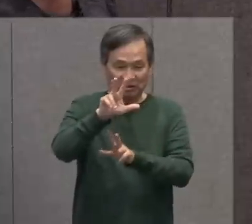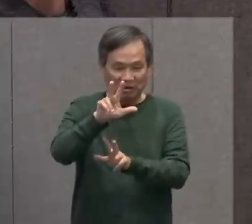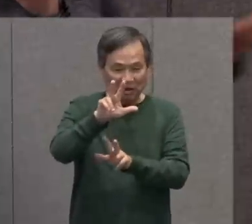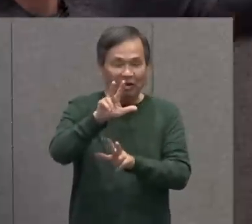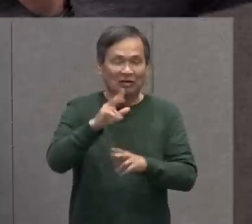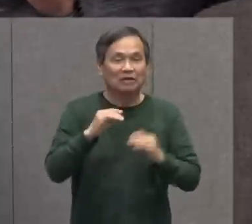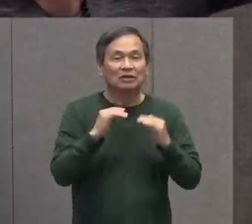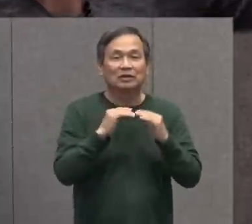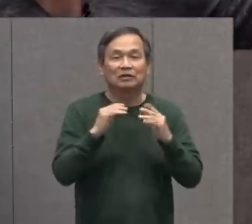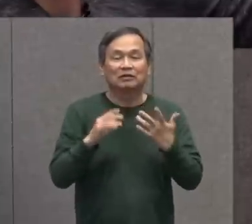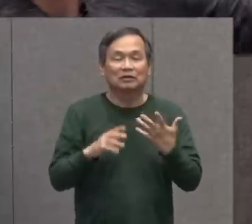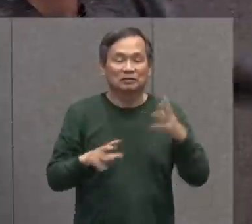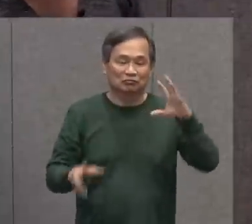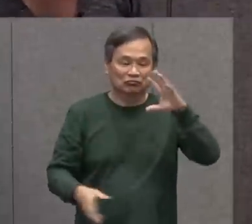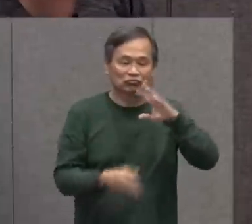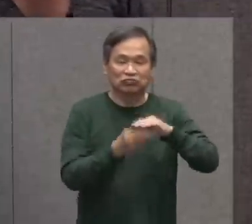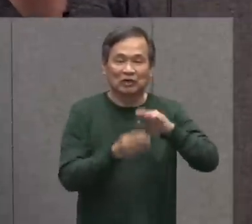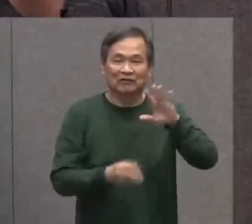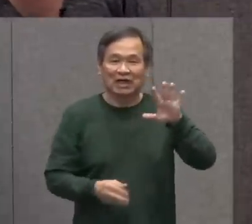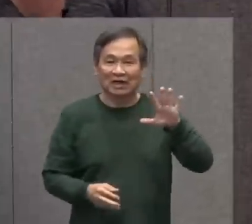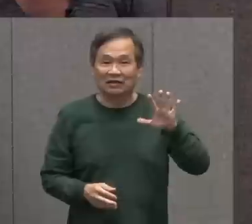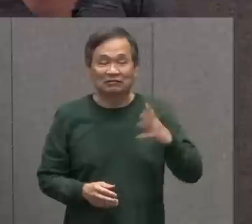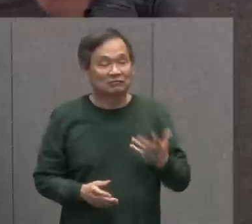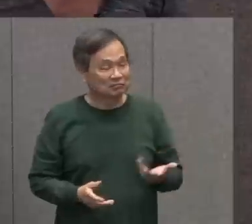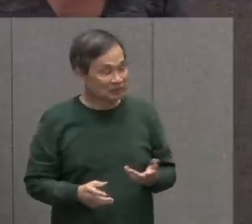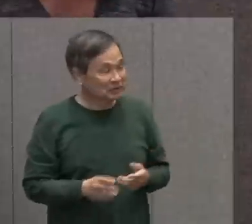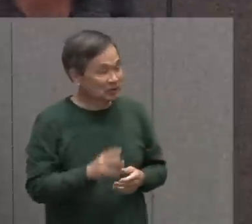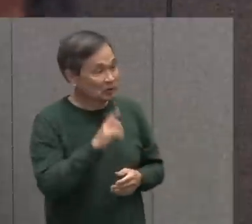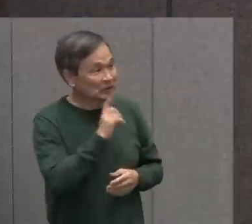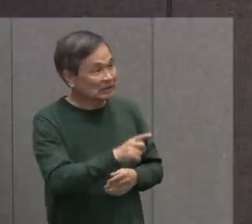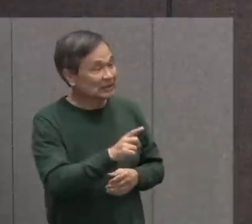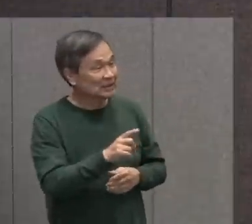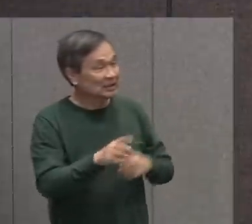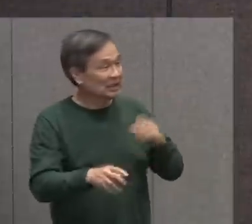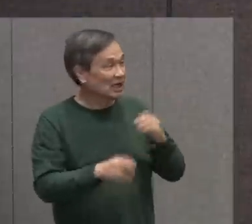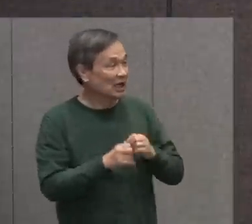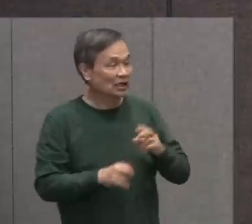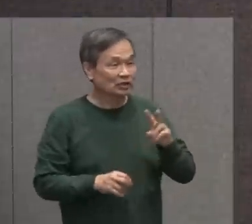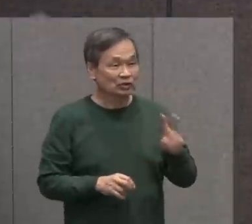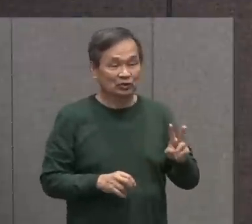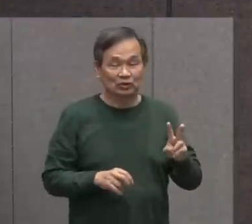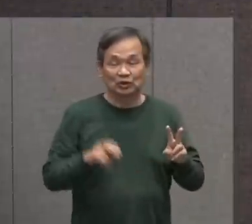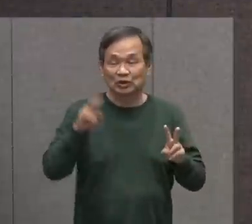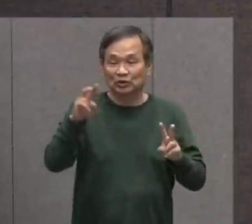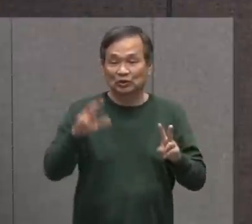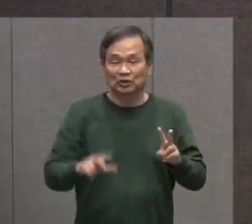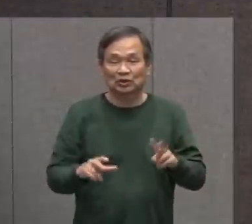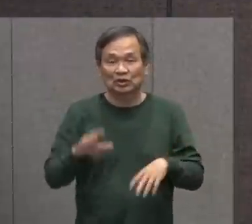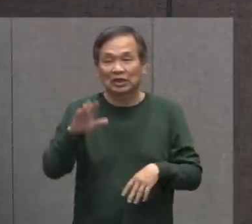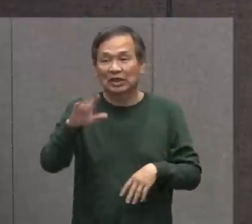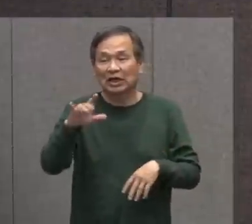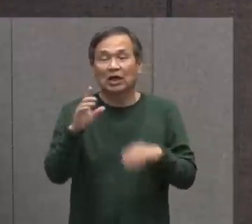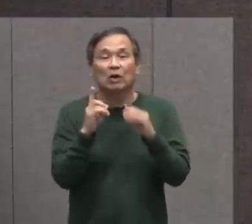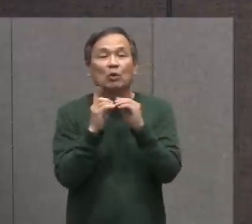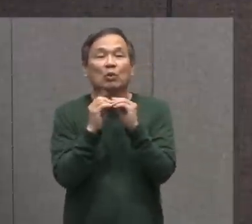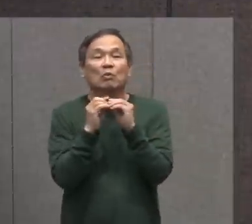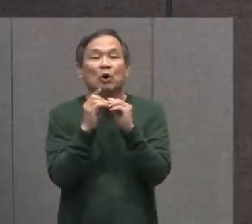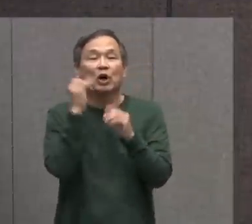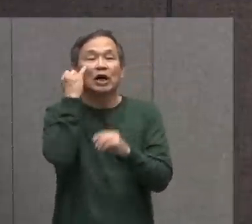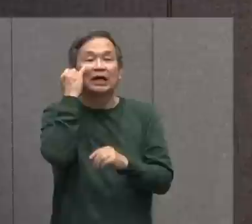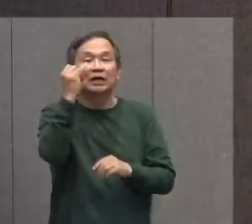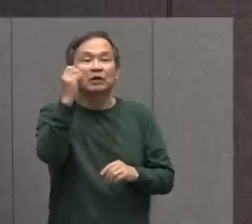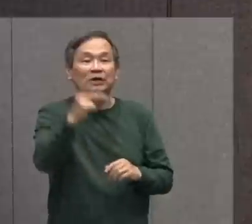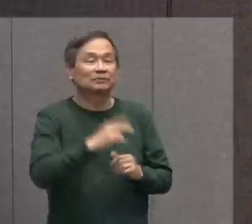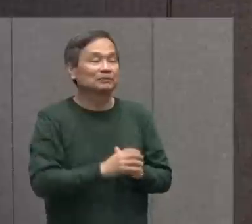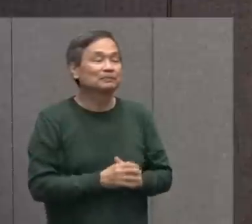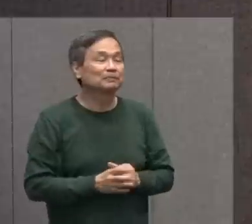add 2 2/3? We sure did. I think we might have time for just 1 more. Let's take a